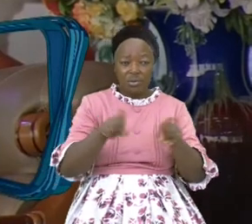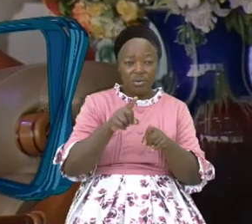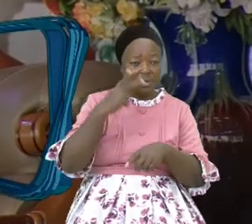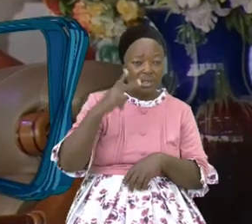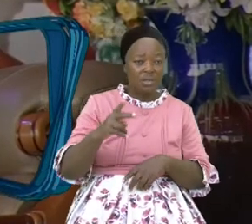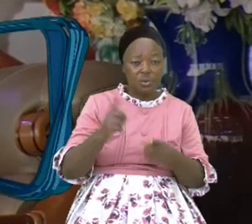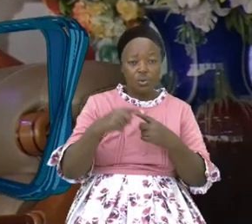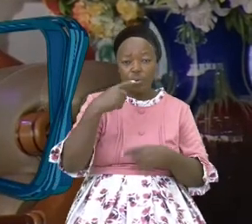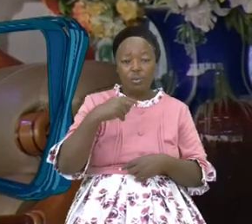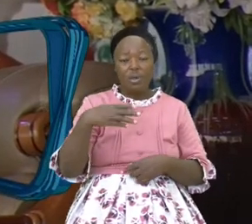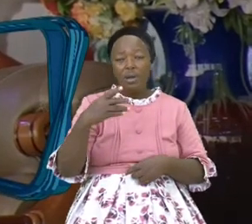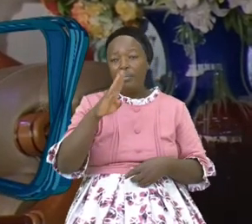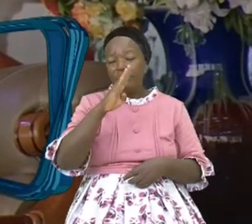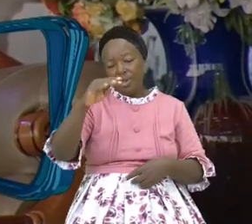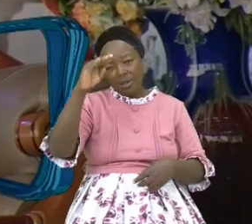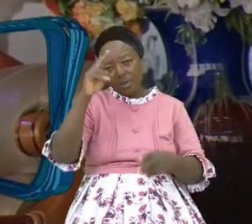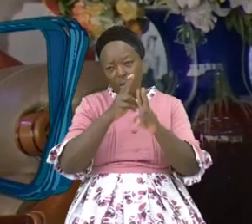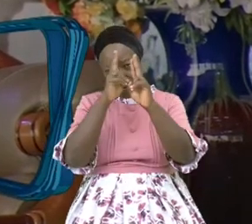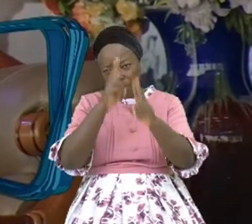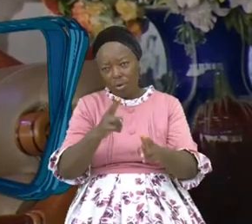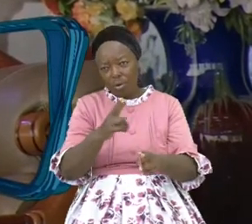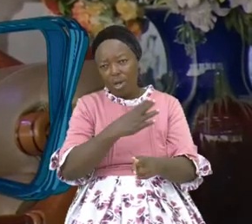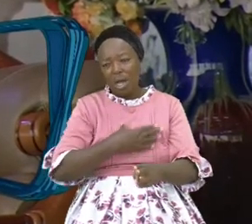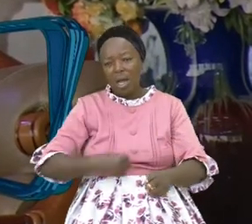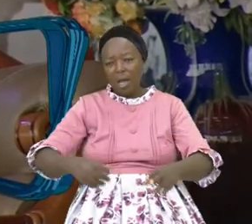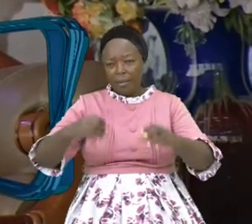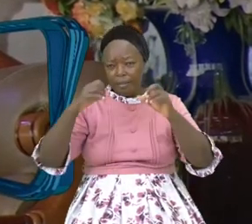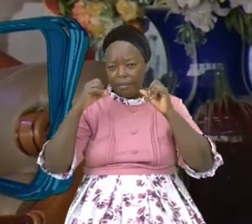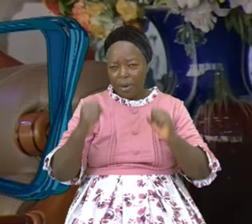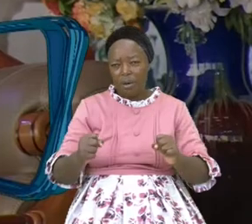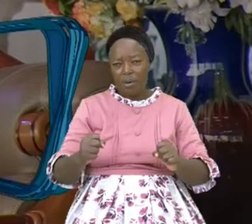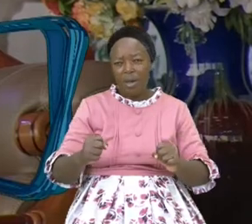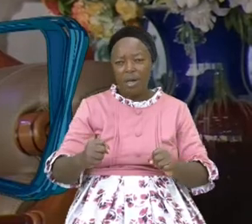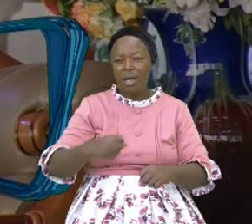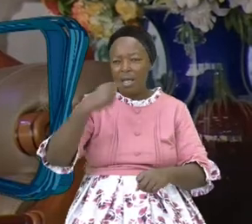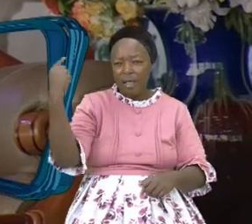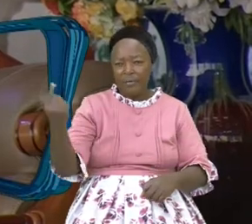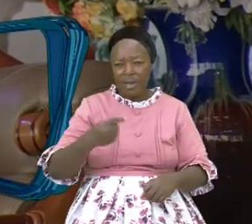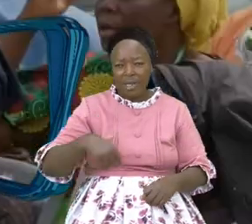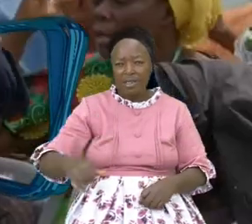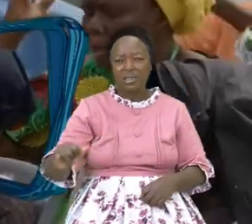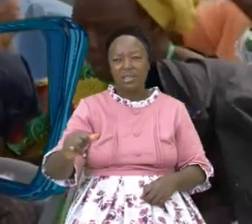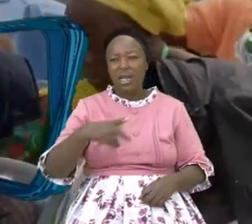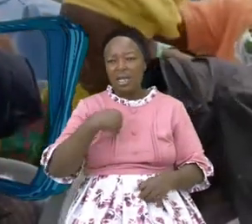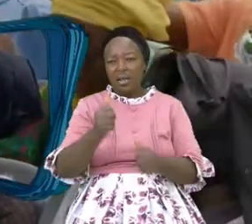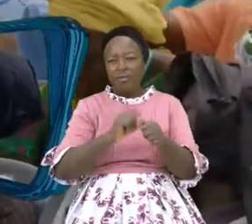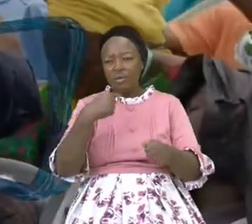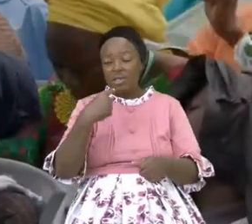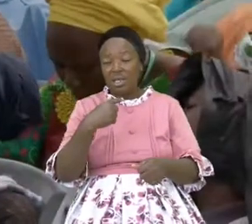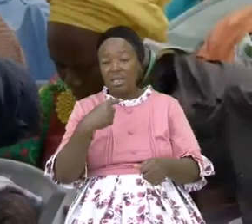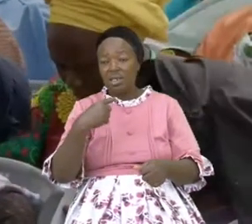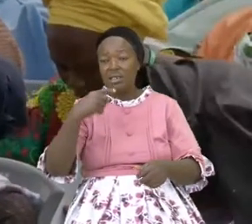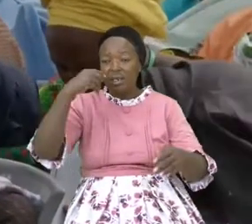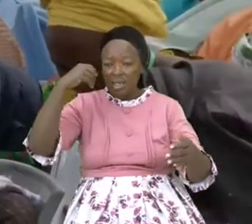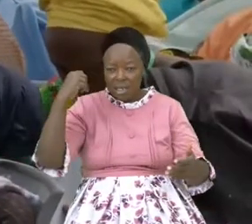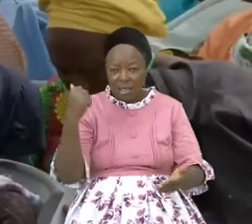honor and power everlasting. And everybody said, amen.